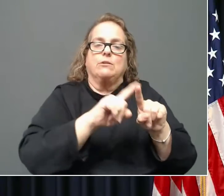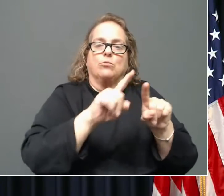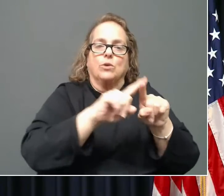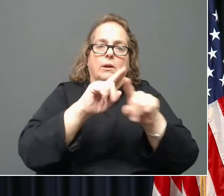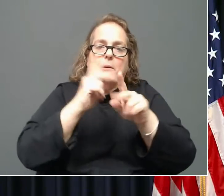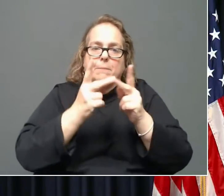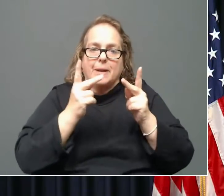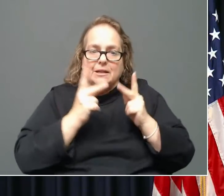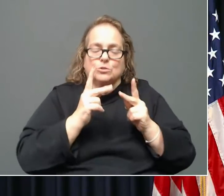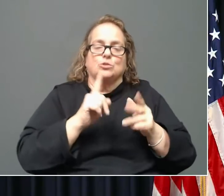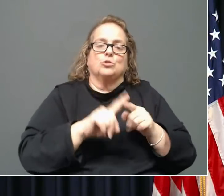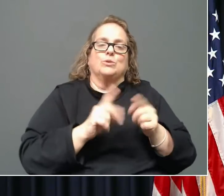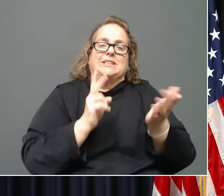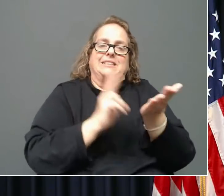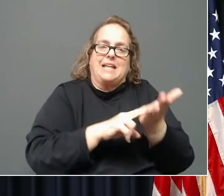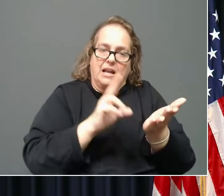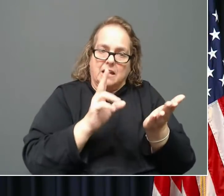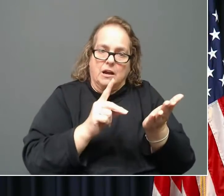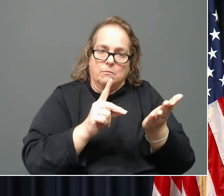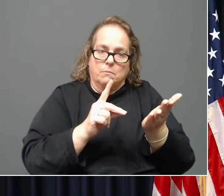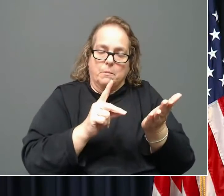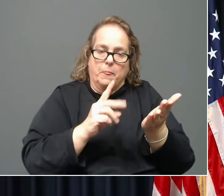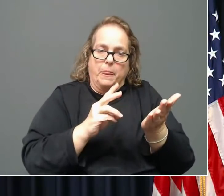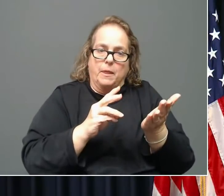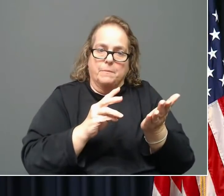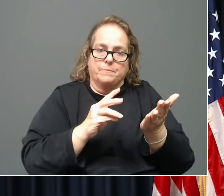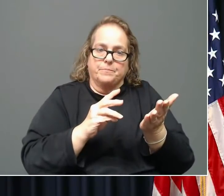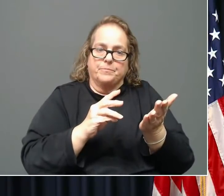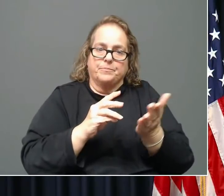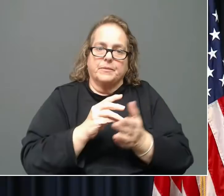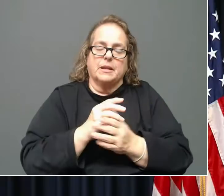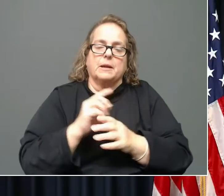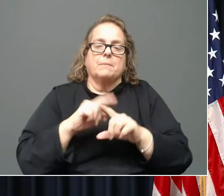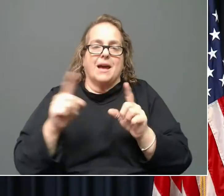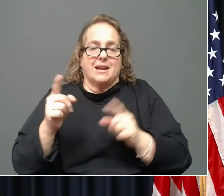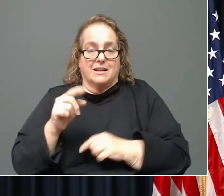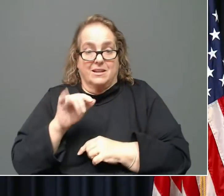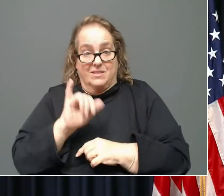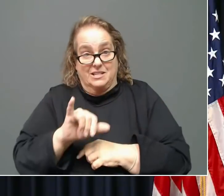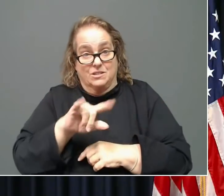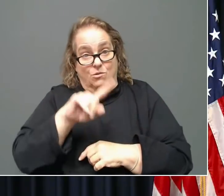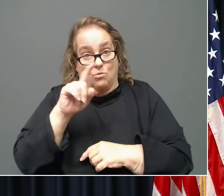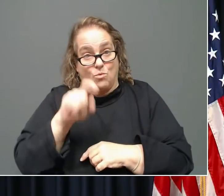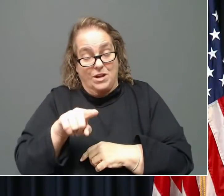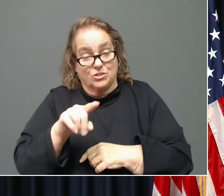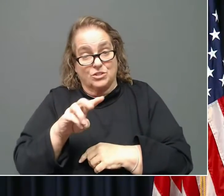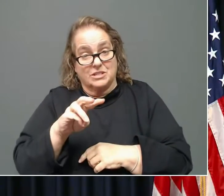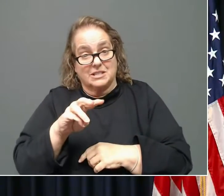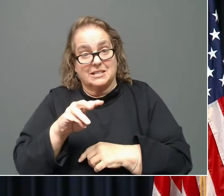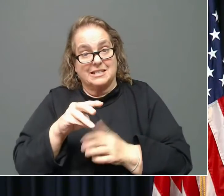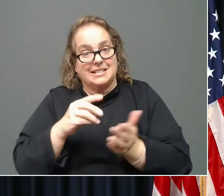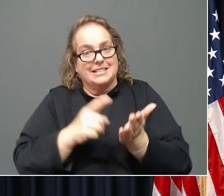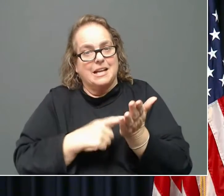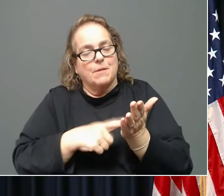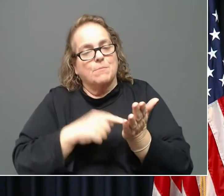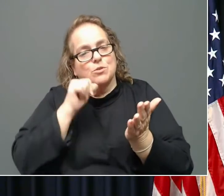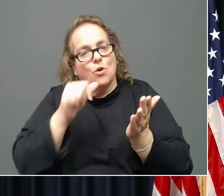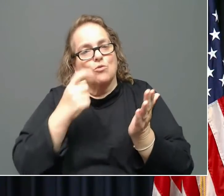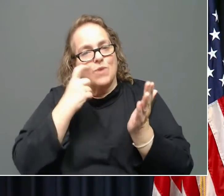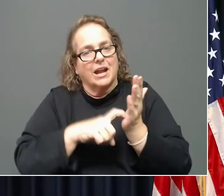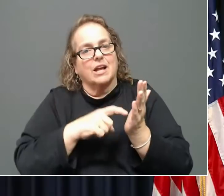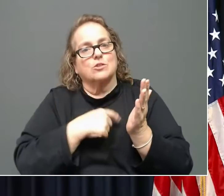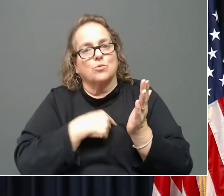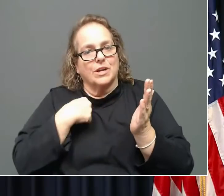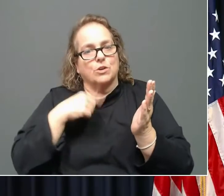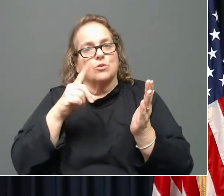to sign up. But these questions sometimes don't recognize that we do have a